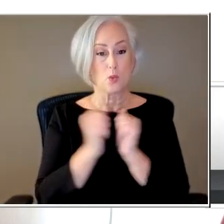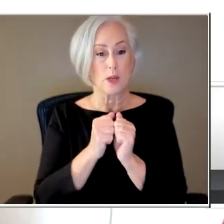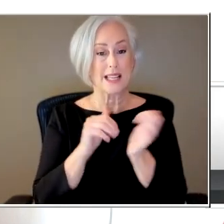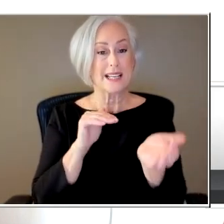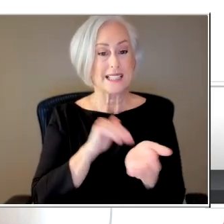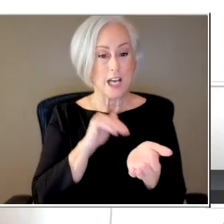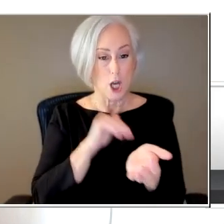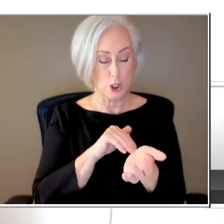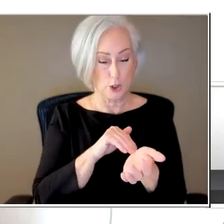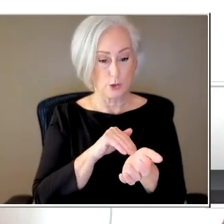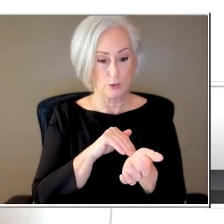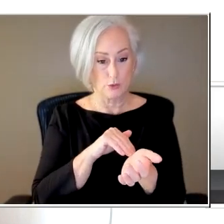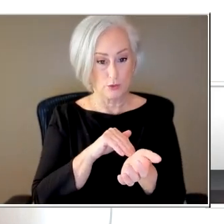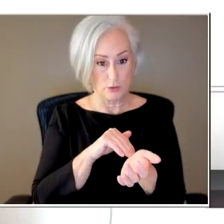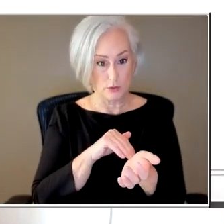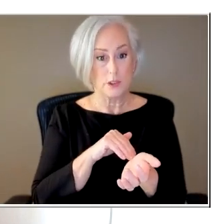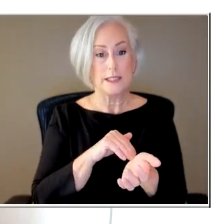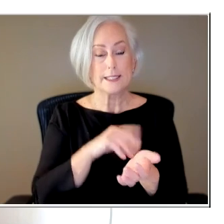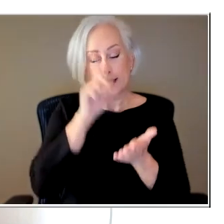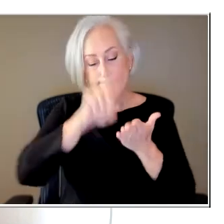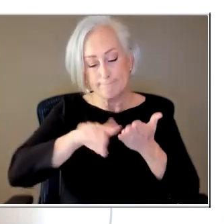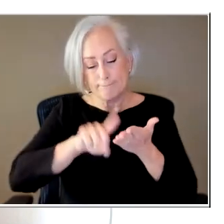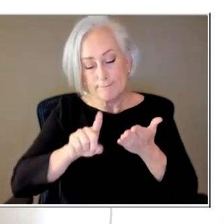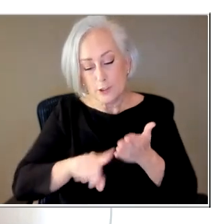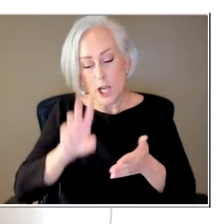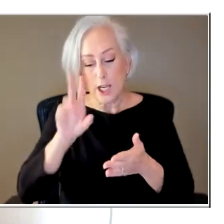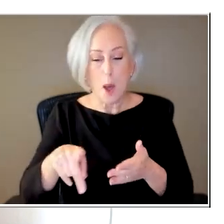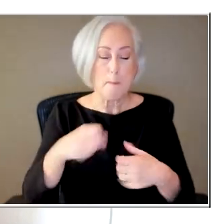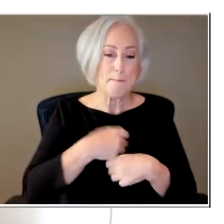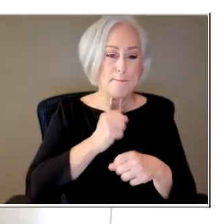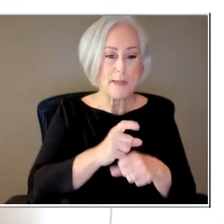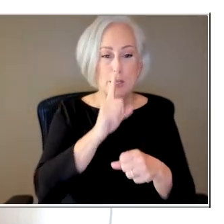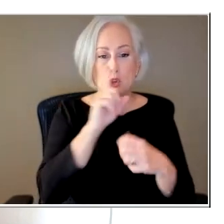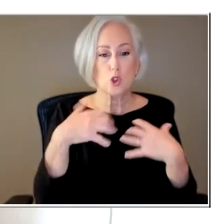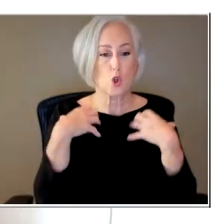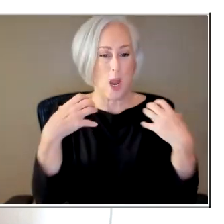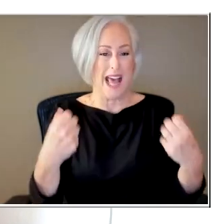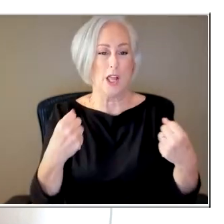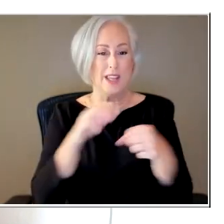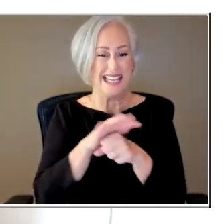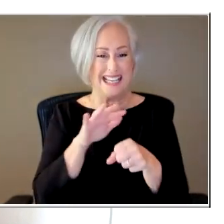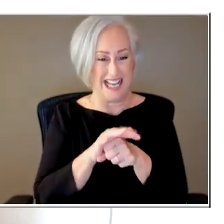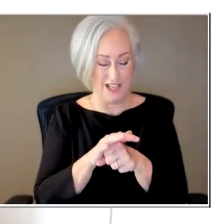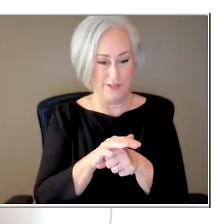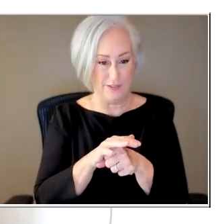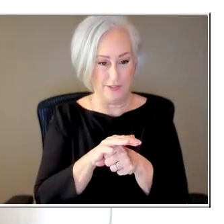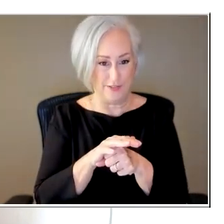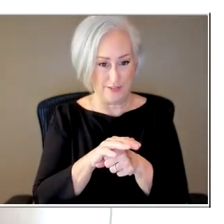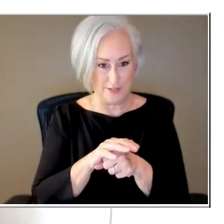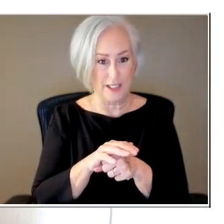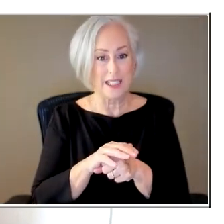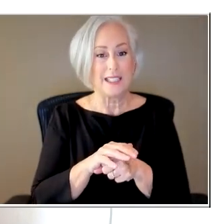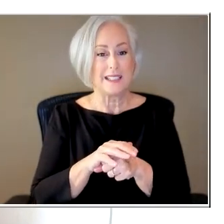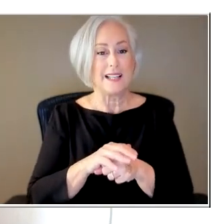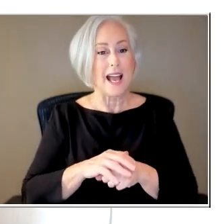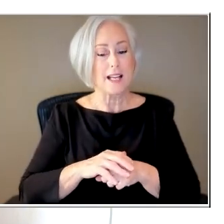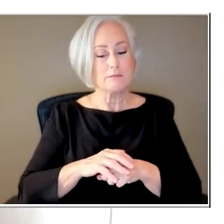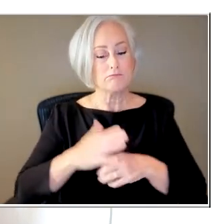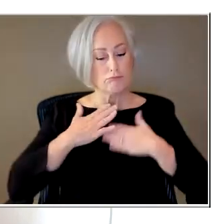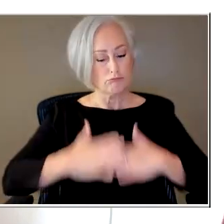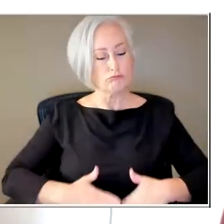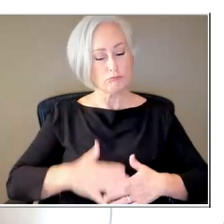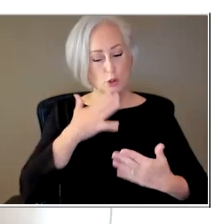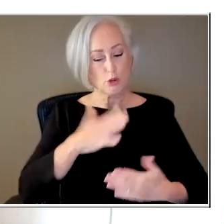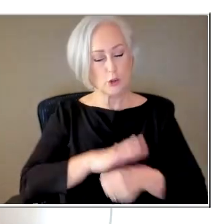and I got a little checkup if I'm healthy enough and that I'm fit enough to